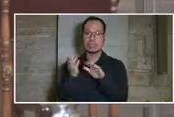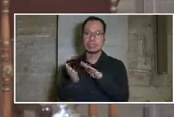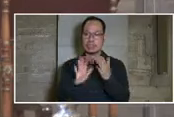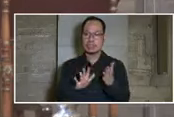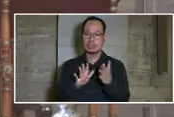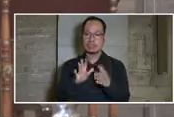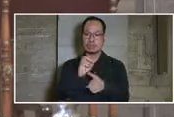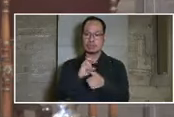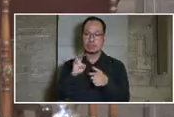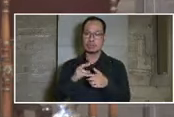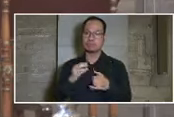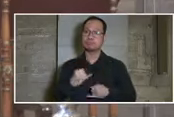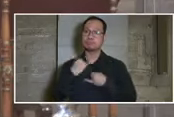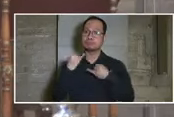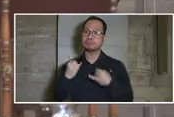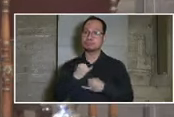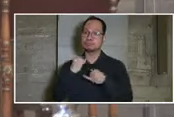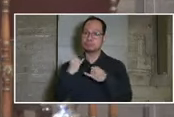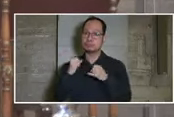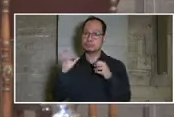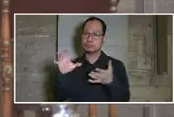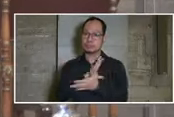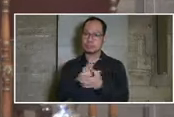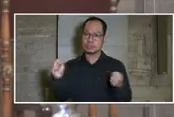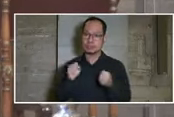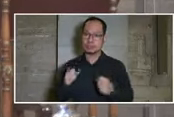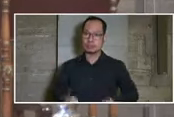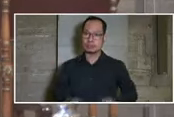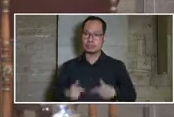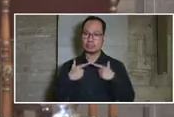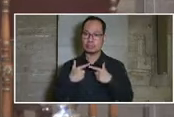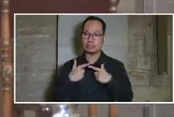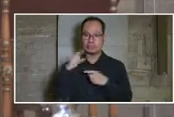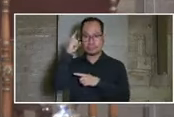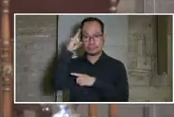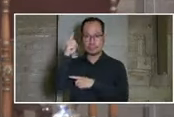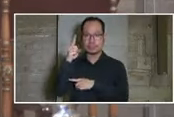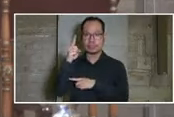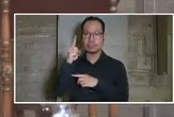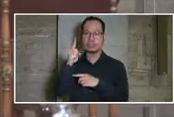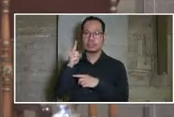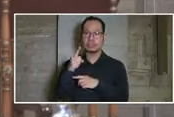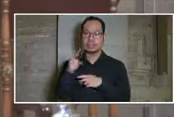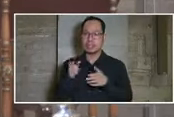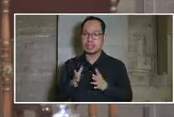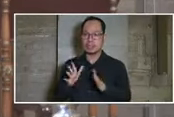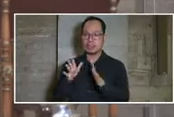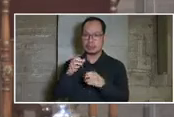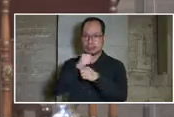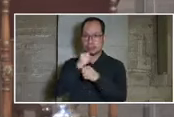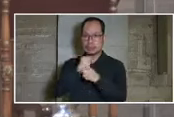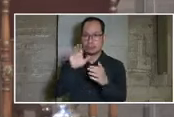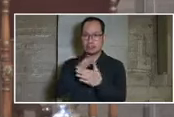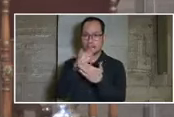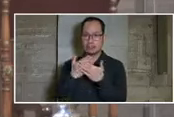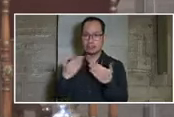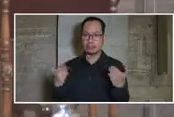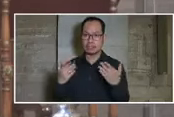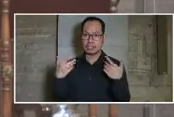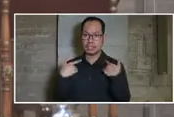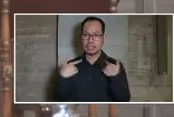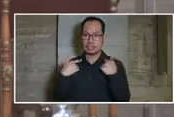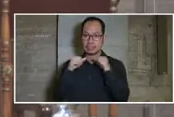rejoice in the destruction of the living, for He fashioned all things that they may have